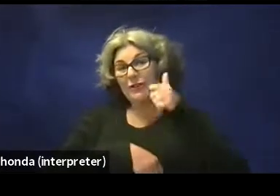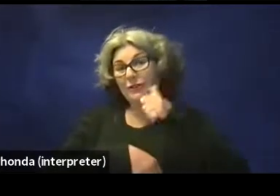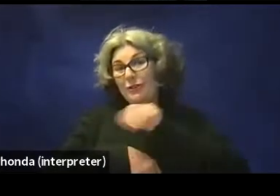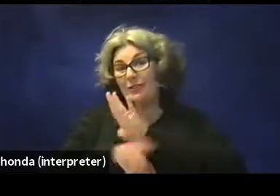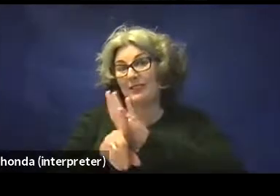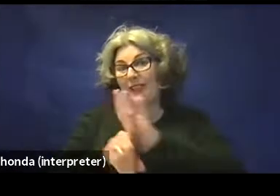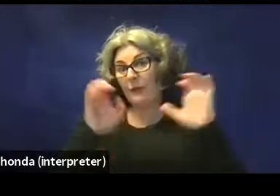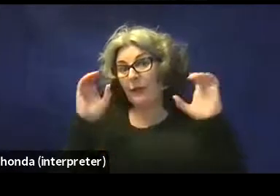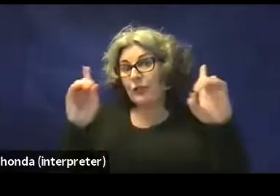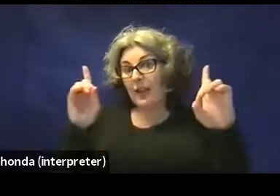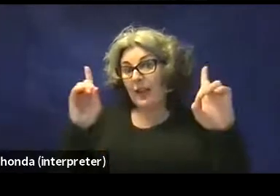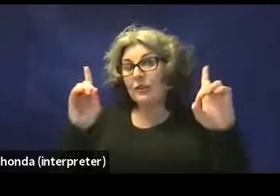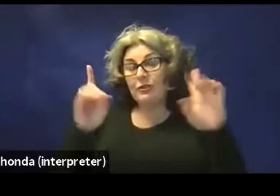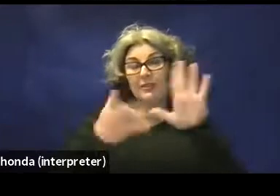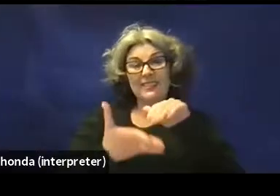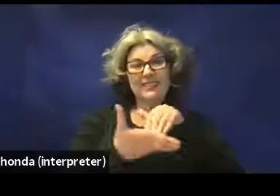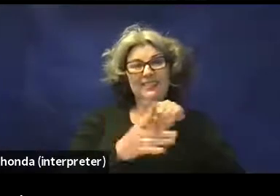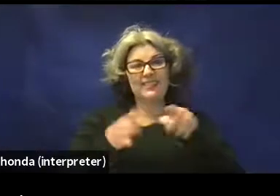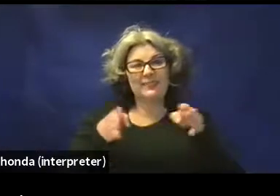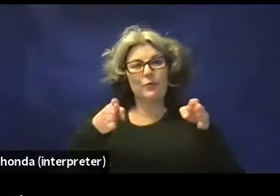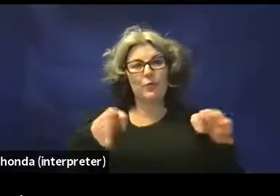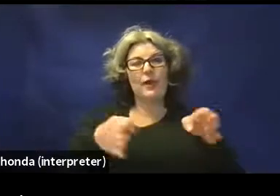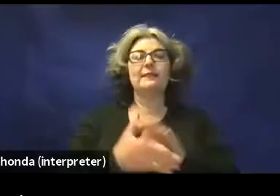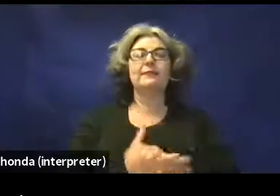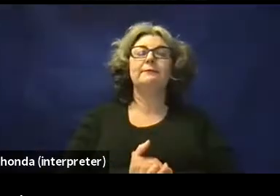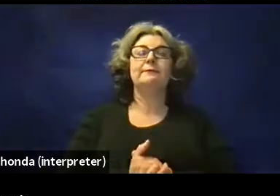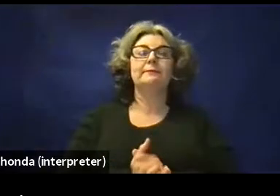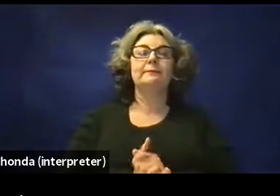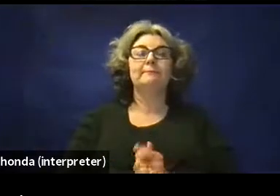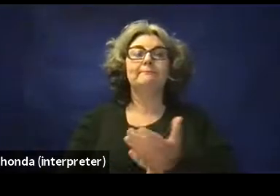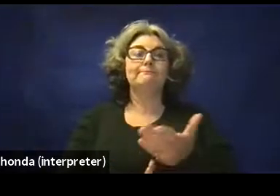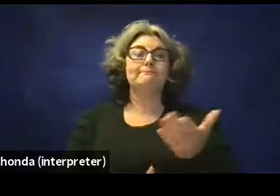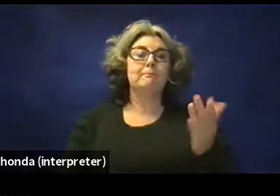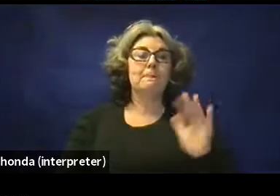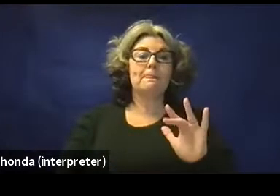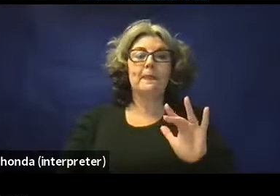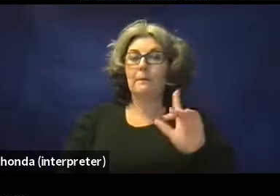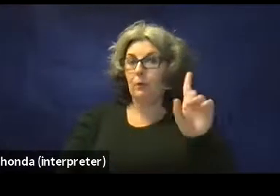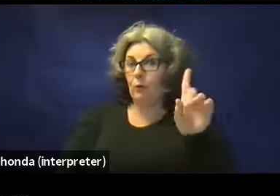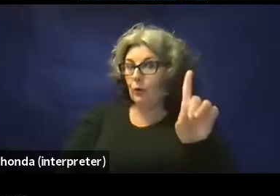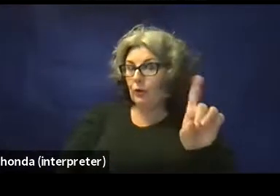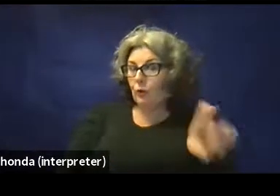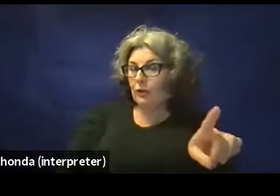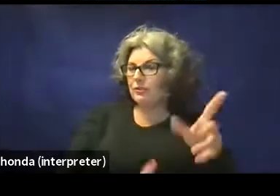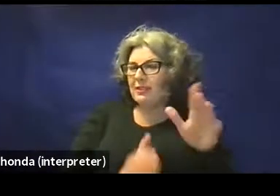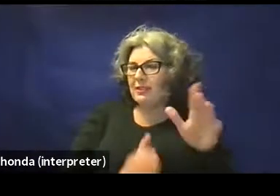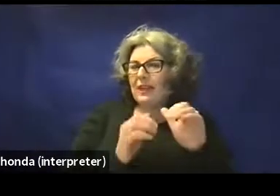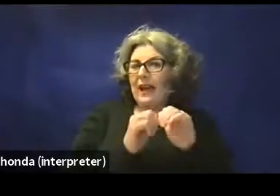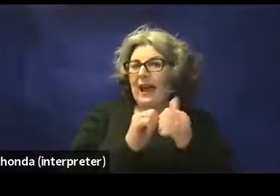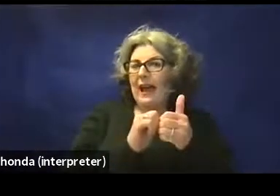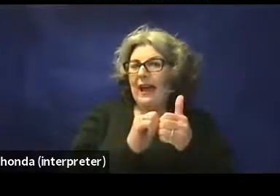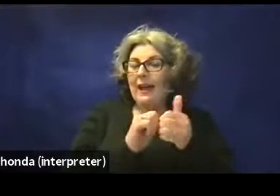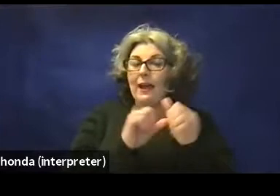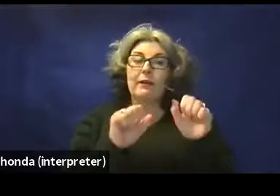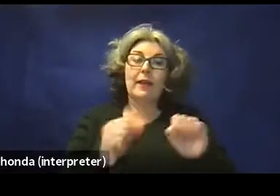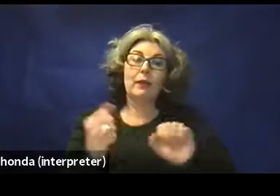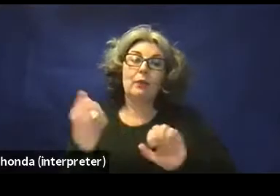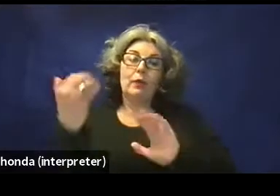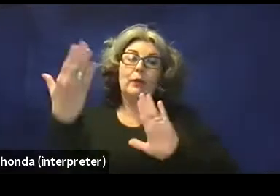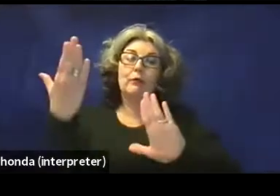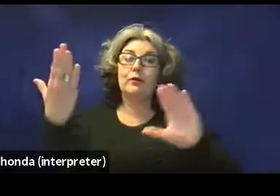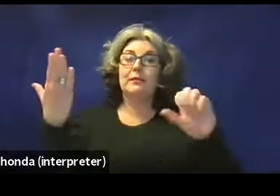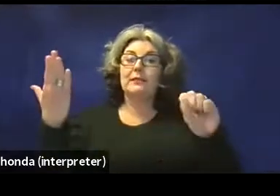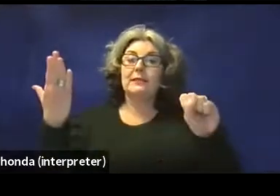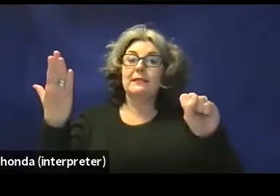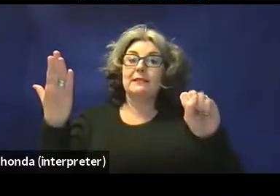education in very central ways. So one of the questions is, how might we approach sexual